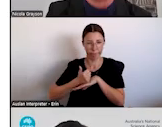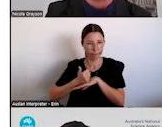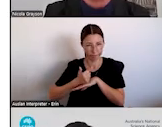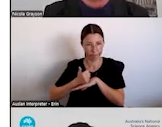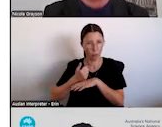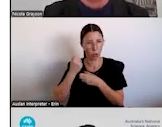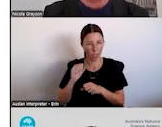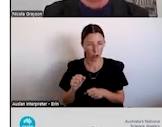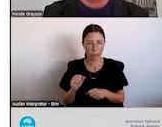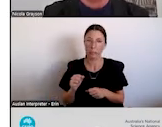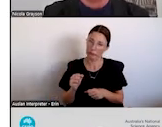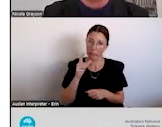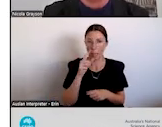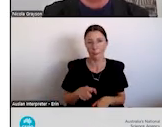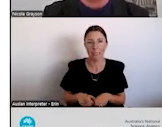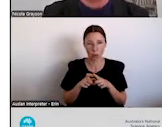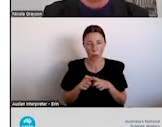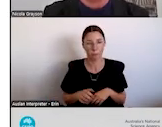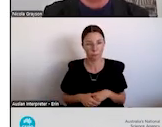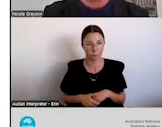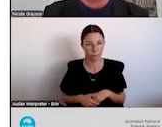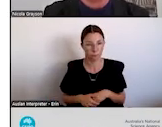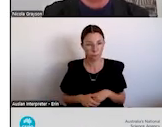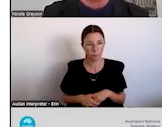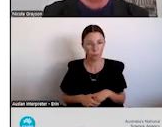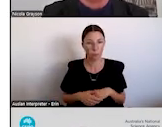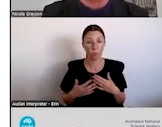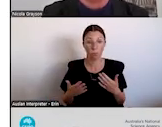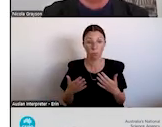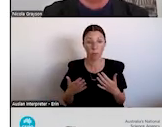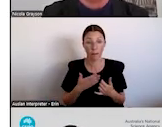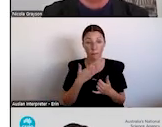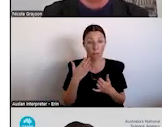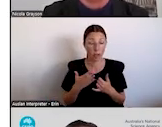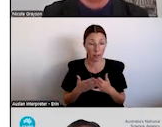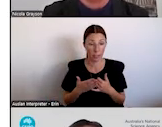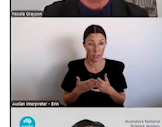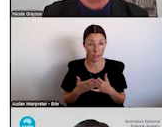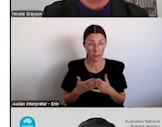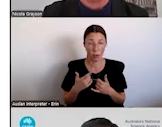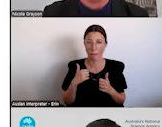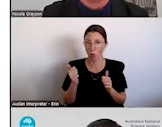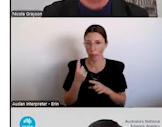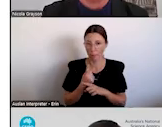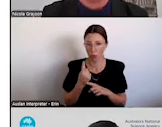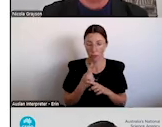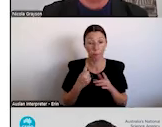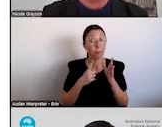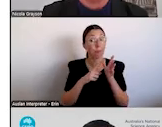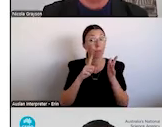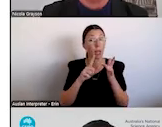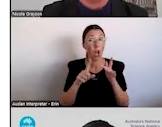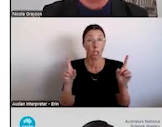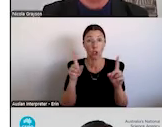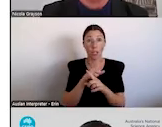tricky. And finally, I mentioned a few times, uh, AI is changing the way people